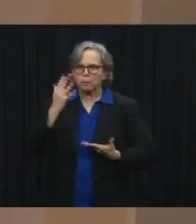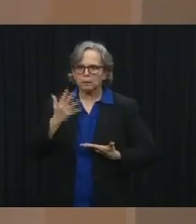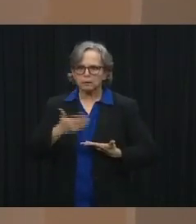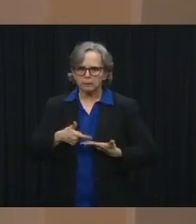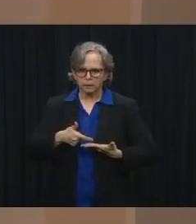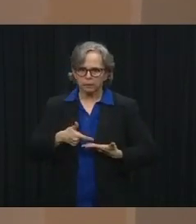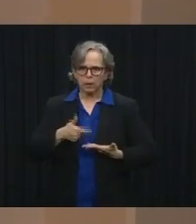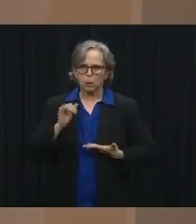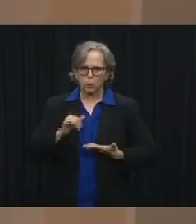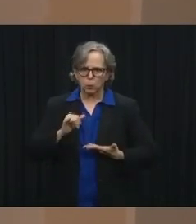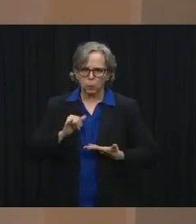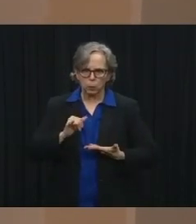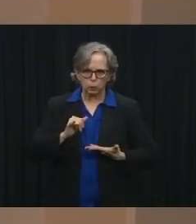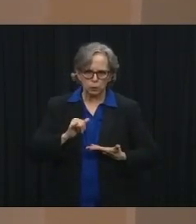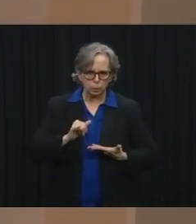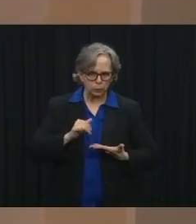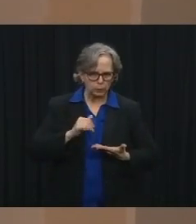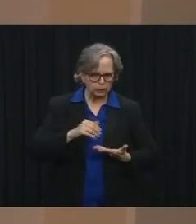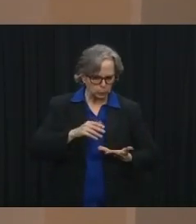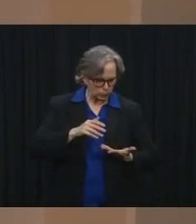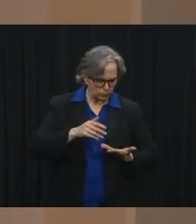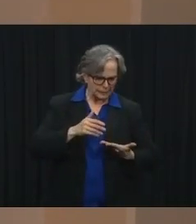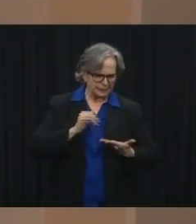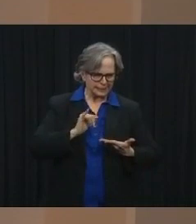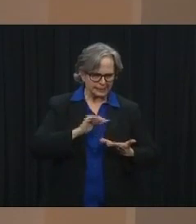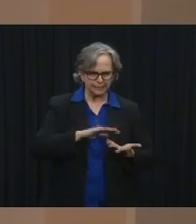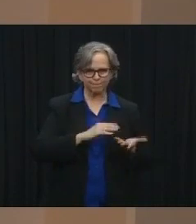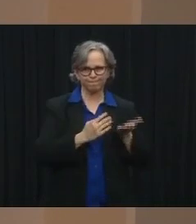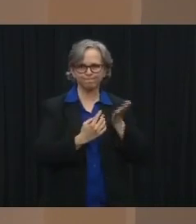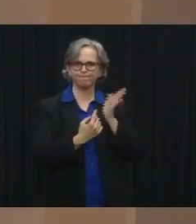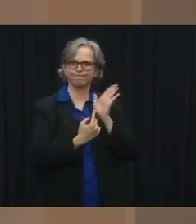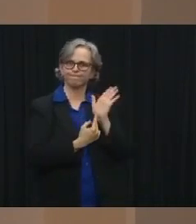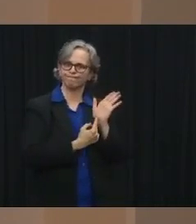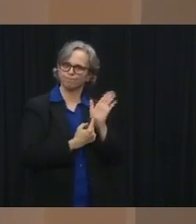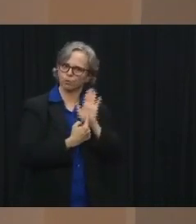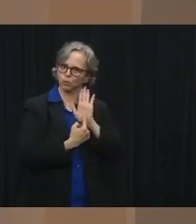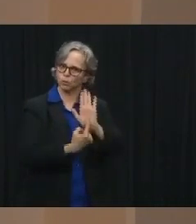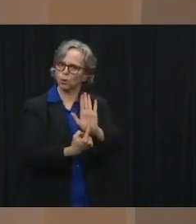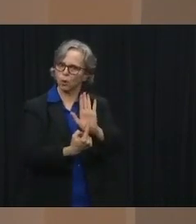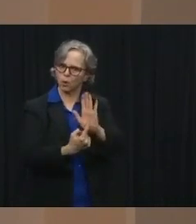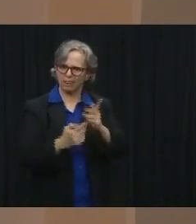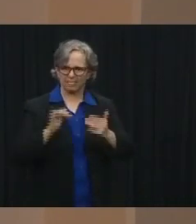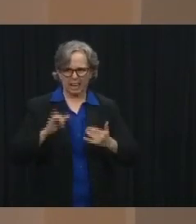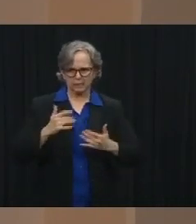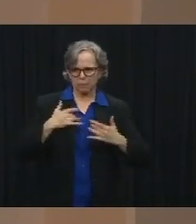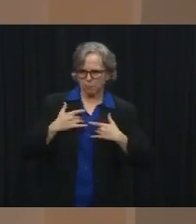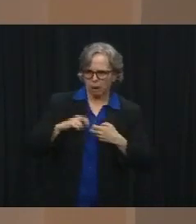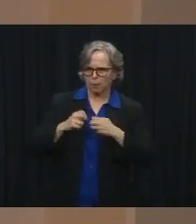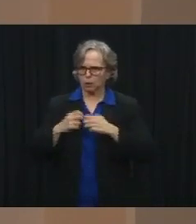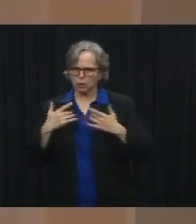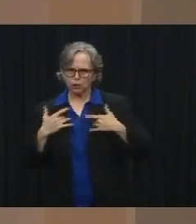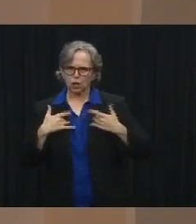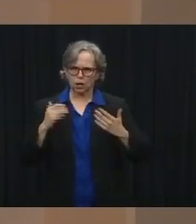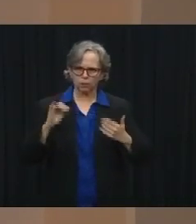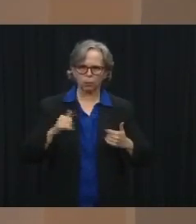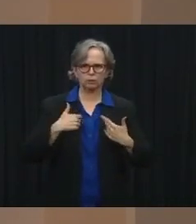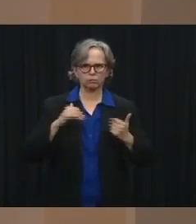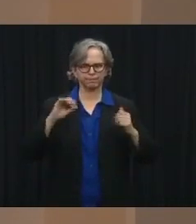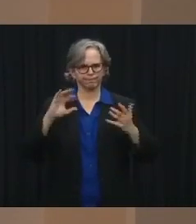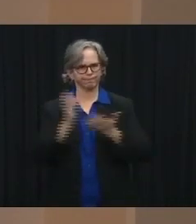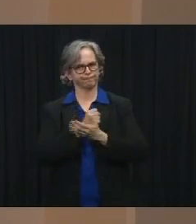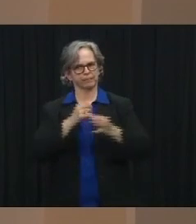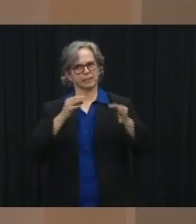address the issues that people bring us. And one of the issues that certainly has arisen over the last couple days after the